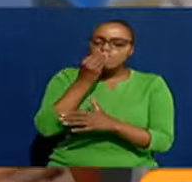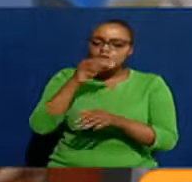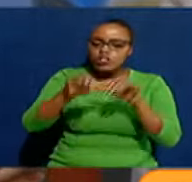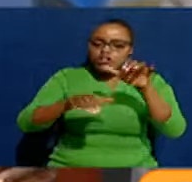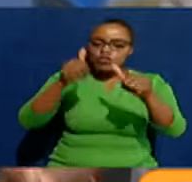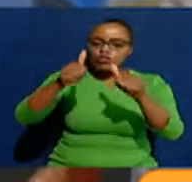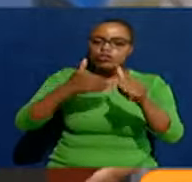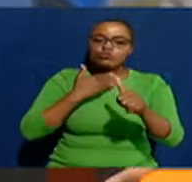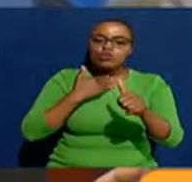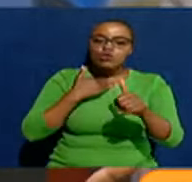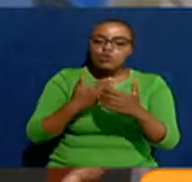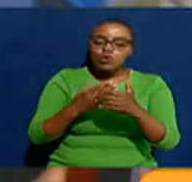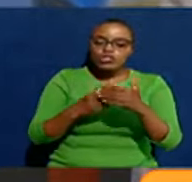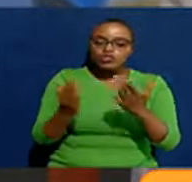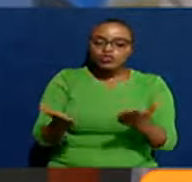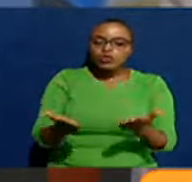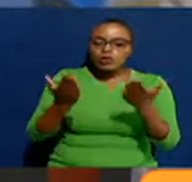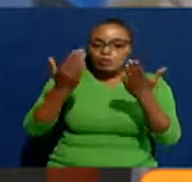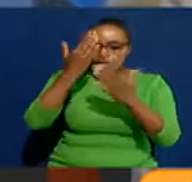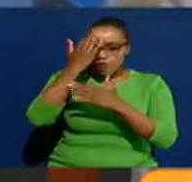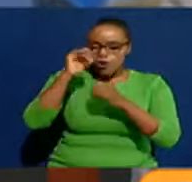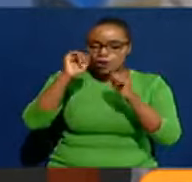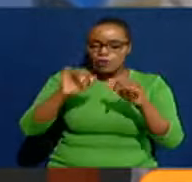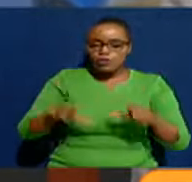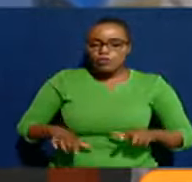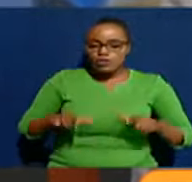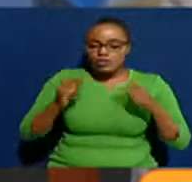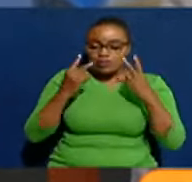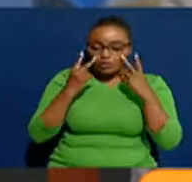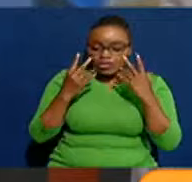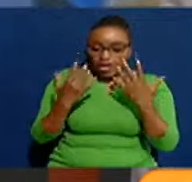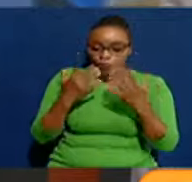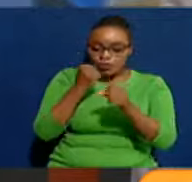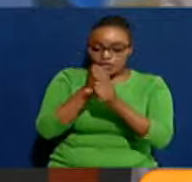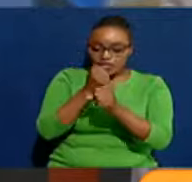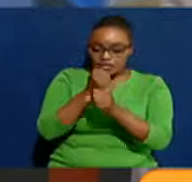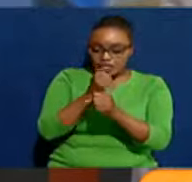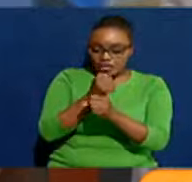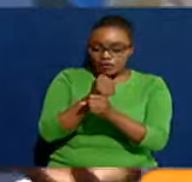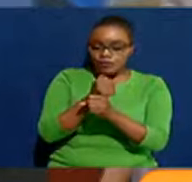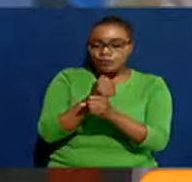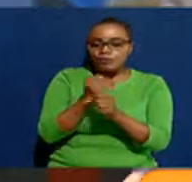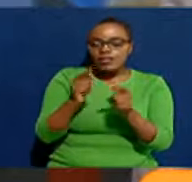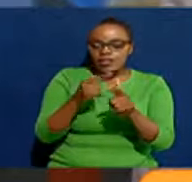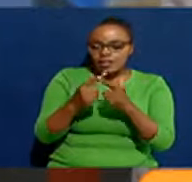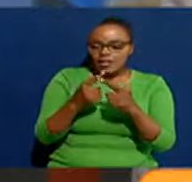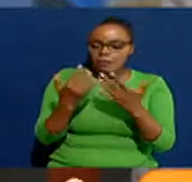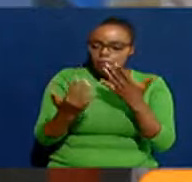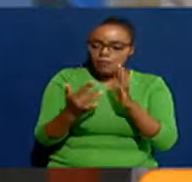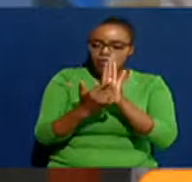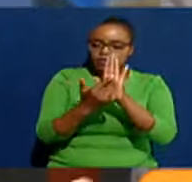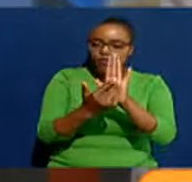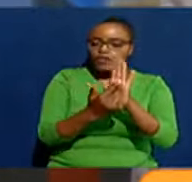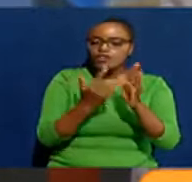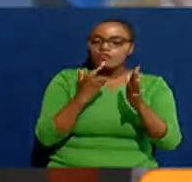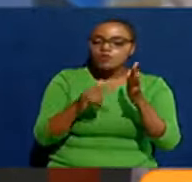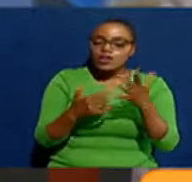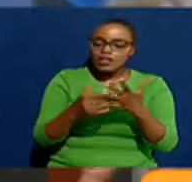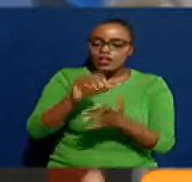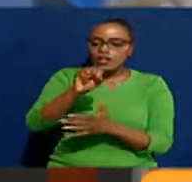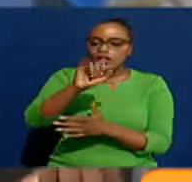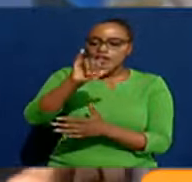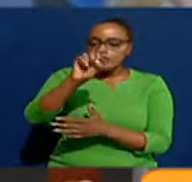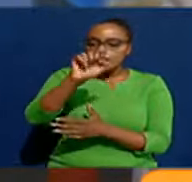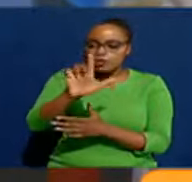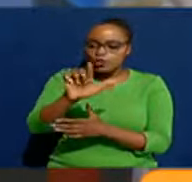we want to improve so that it survives there? You see how the thinking starts. Then let's say, for example, it is sisal. You